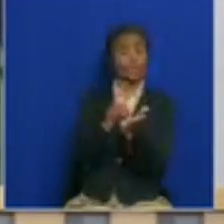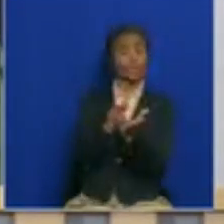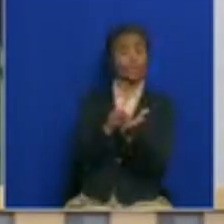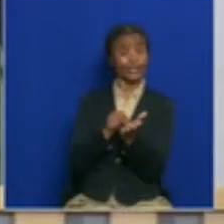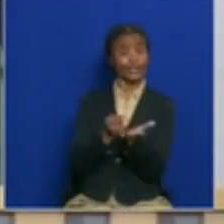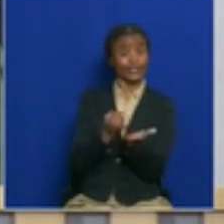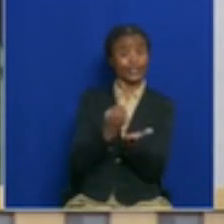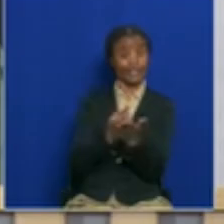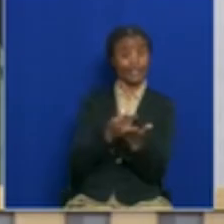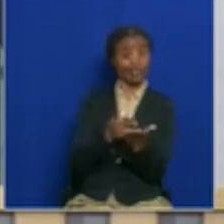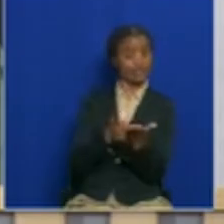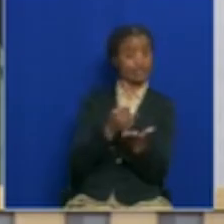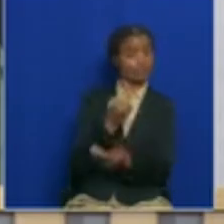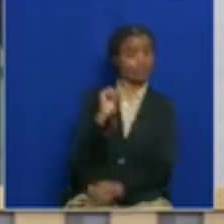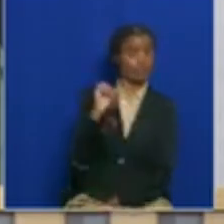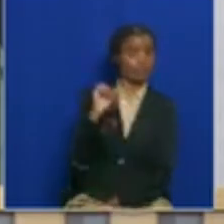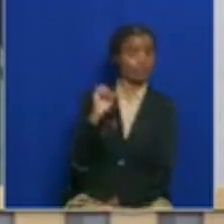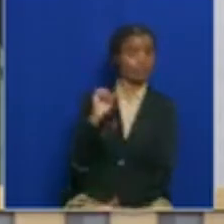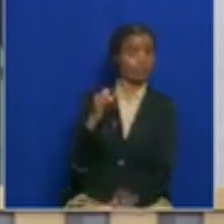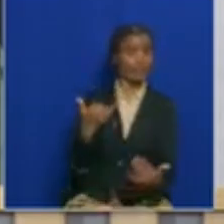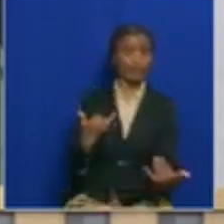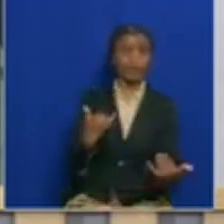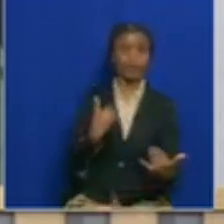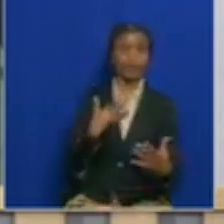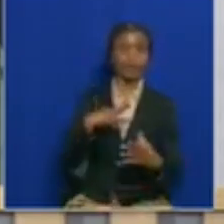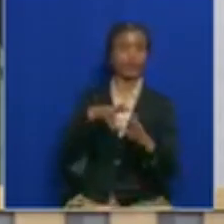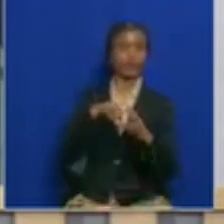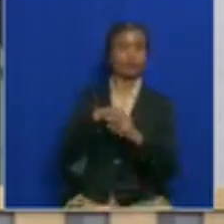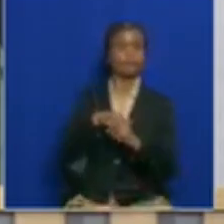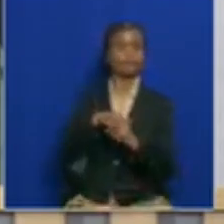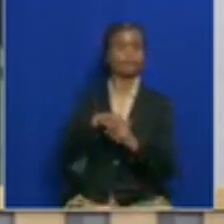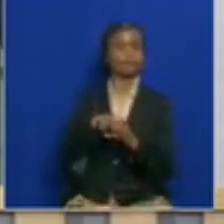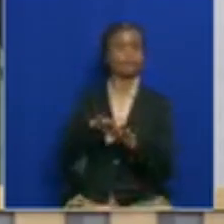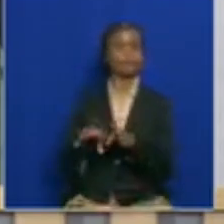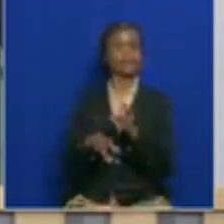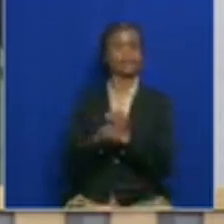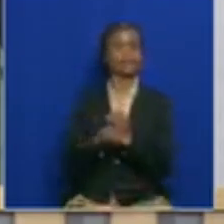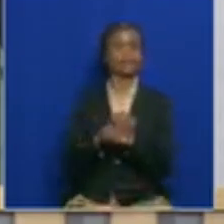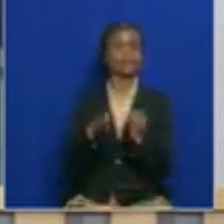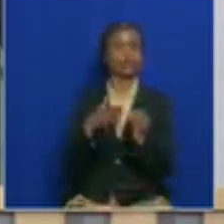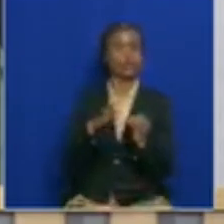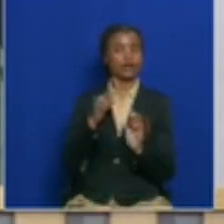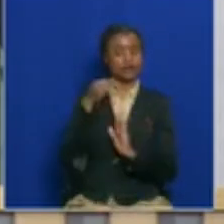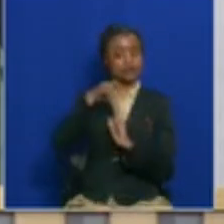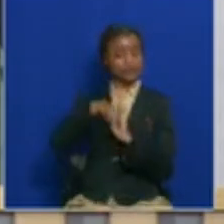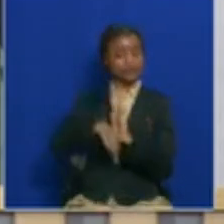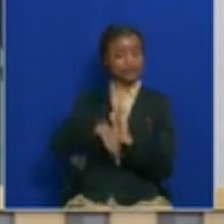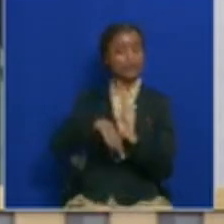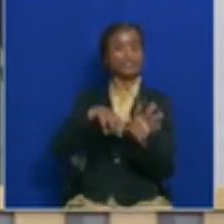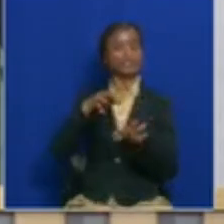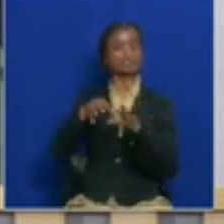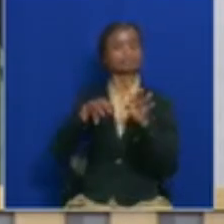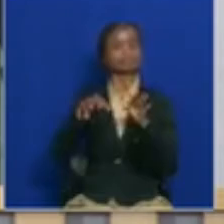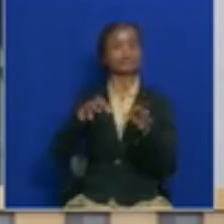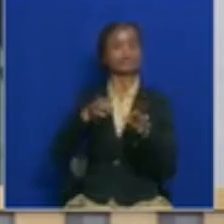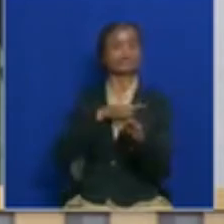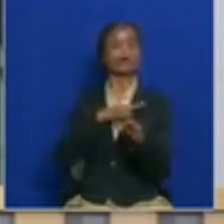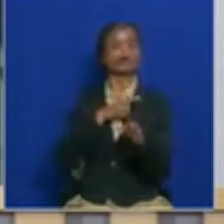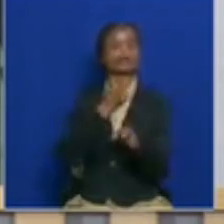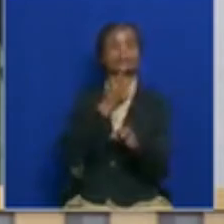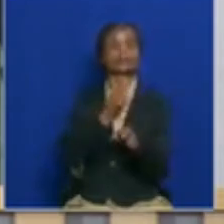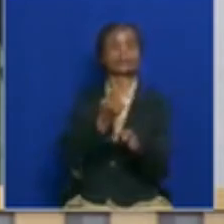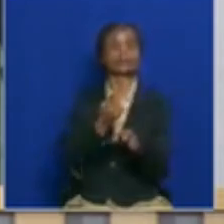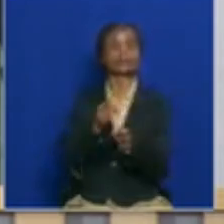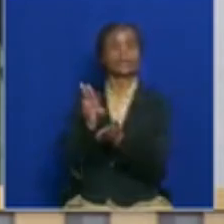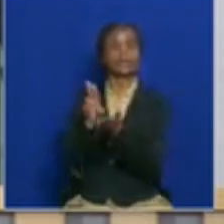because I have to now dive deep and explain why I'm saying I'm disputing the recordings, which we still have